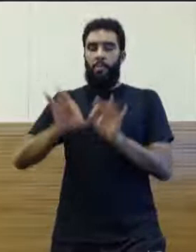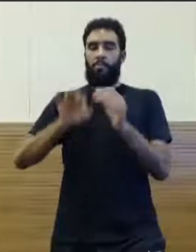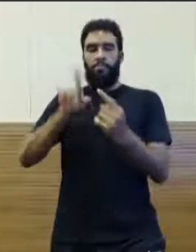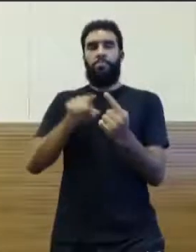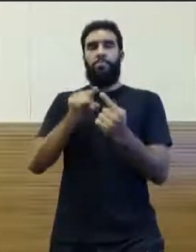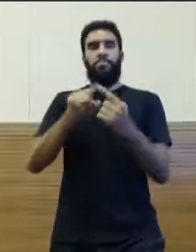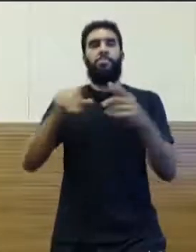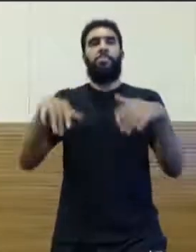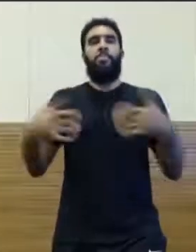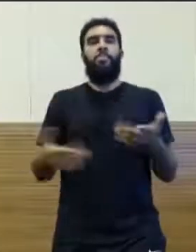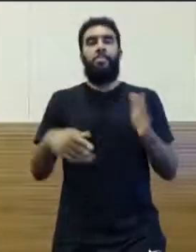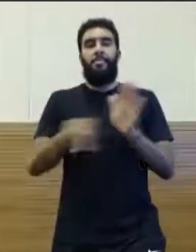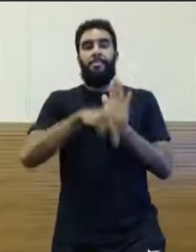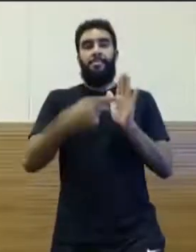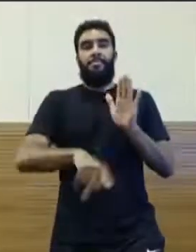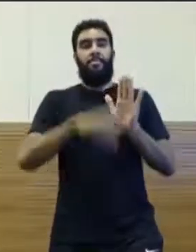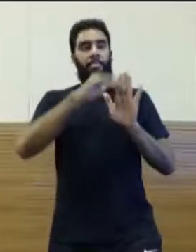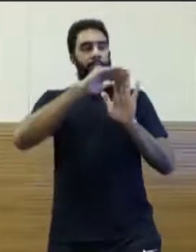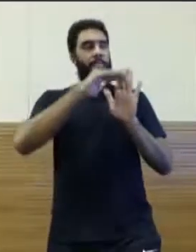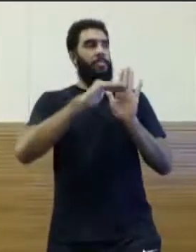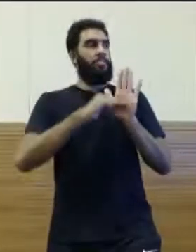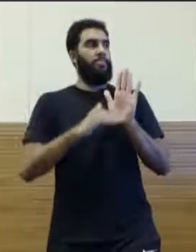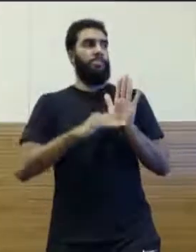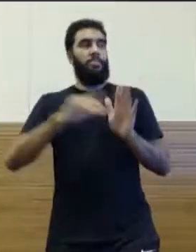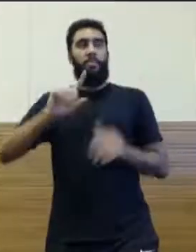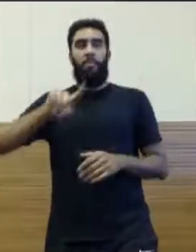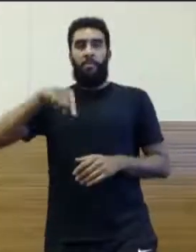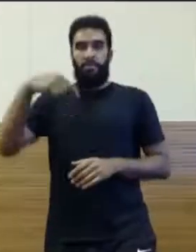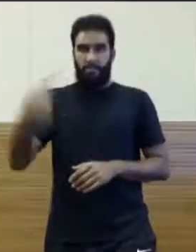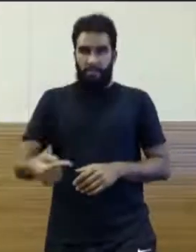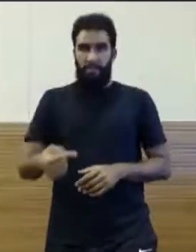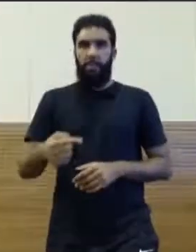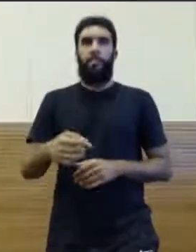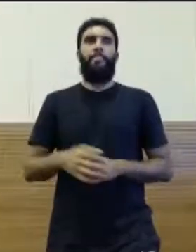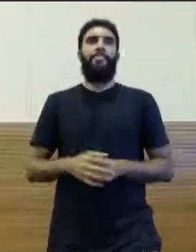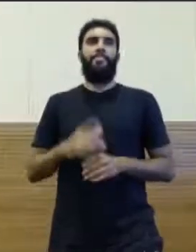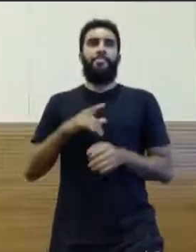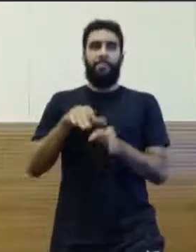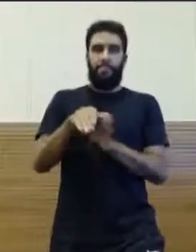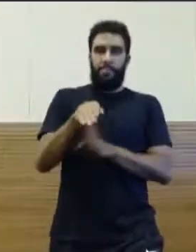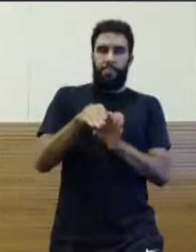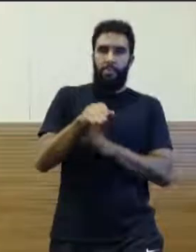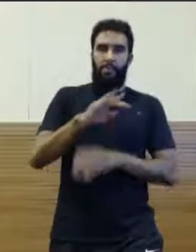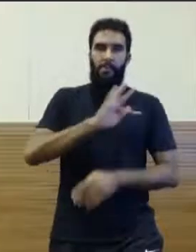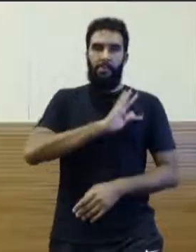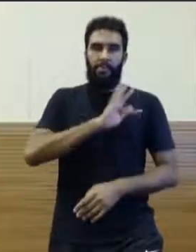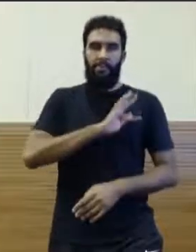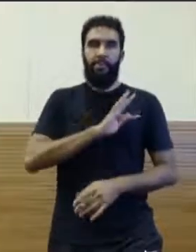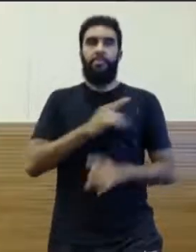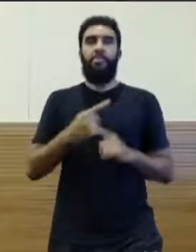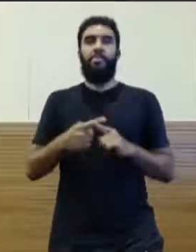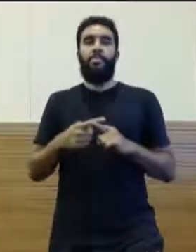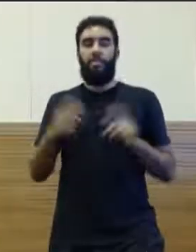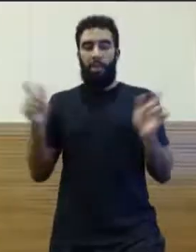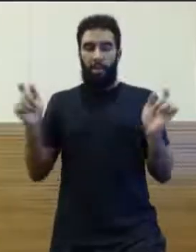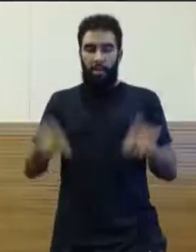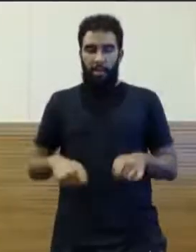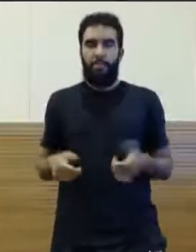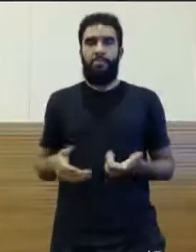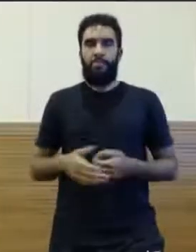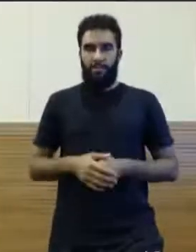2-year-olds. This was the objective of the guides, and after that we counted with